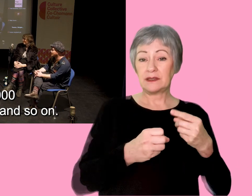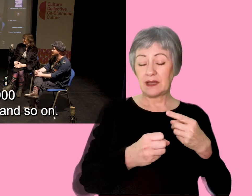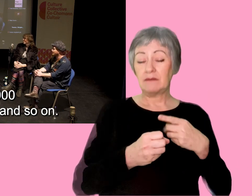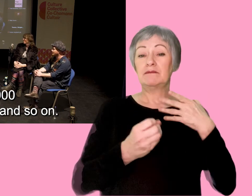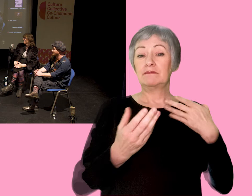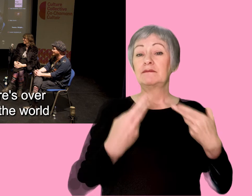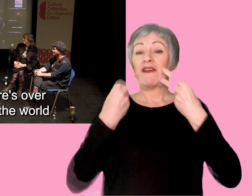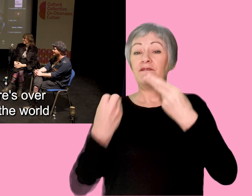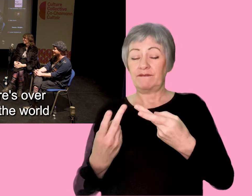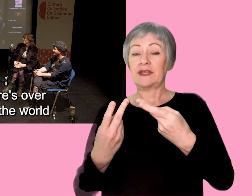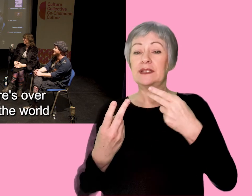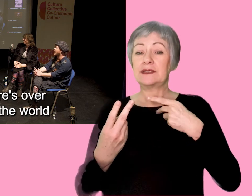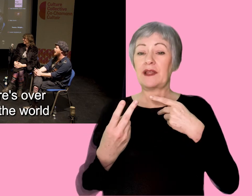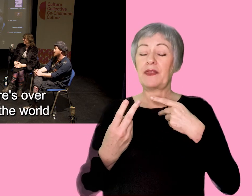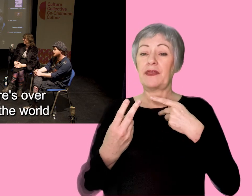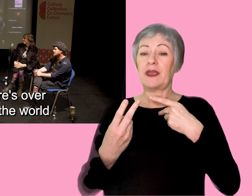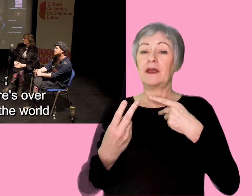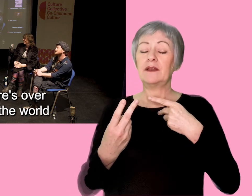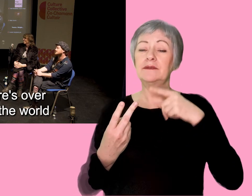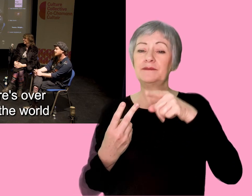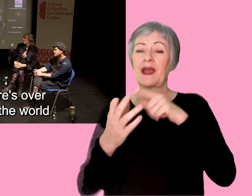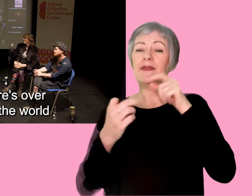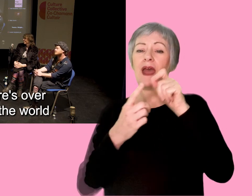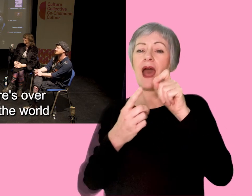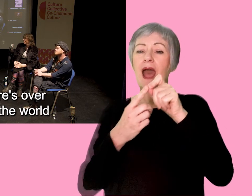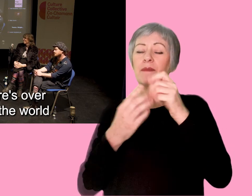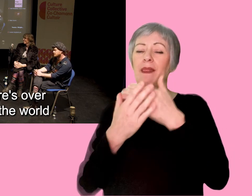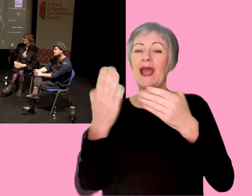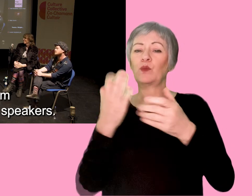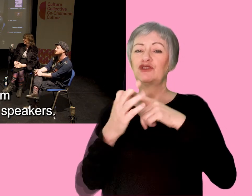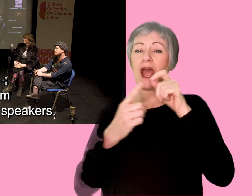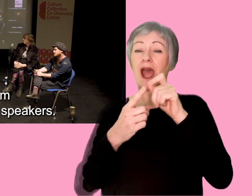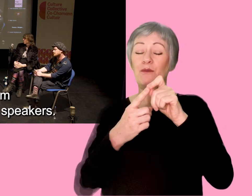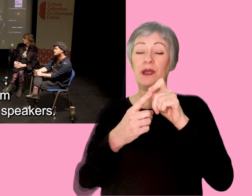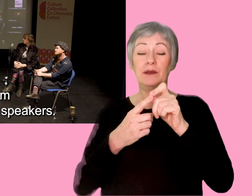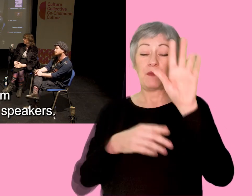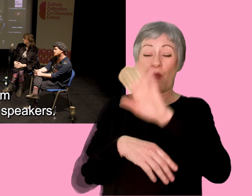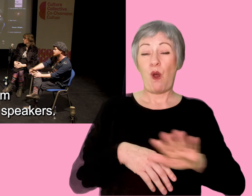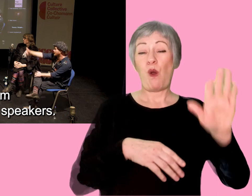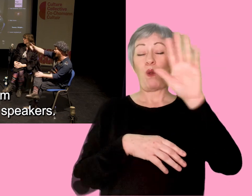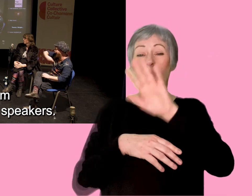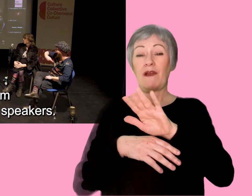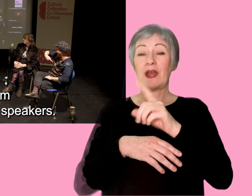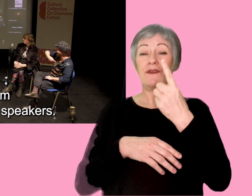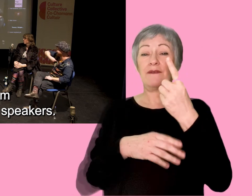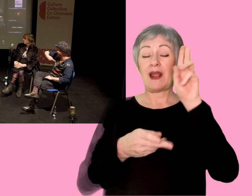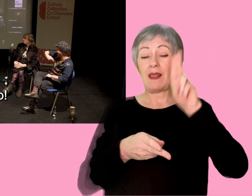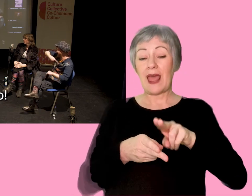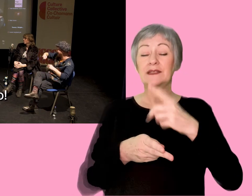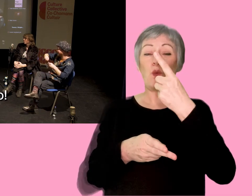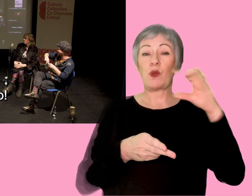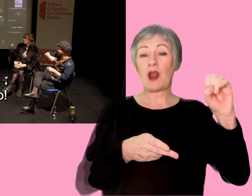so on, you know. And mainly, there's over 7,000 languages over the world, and most of them have less than 100,000